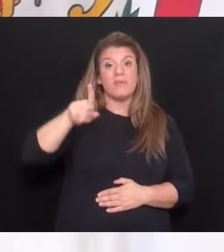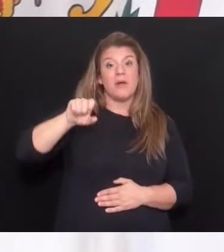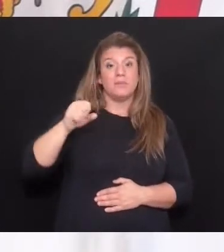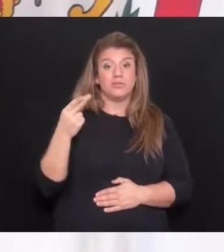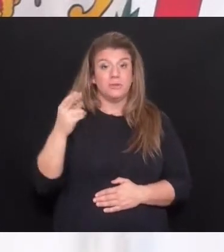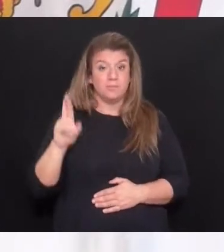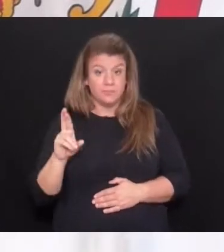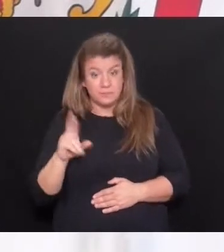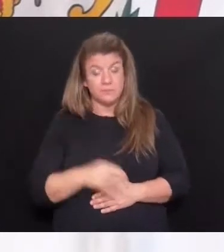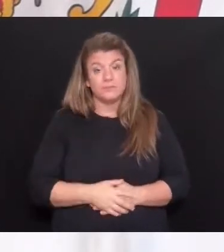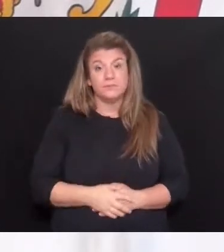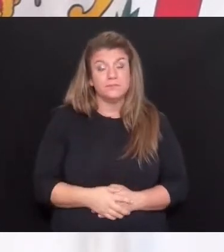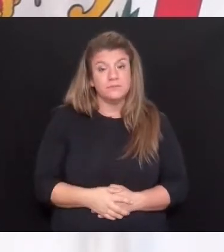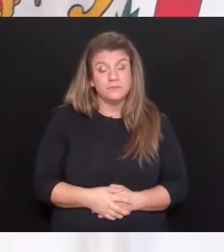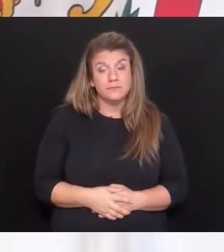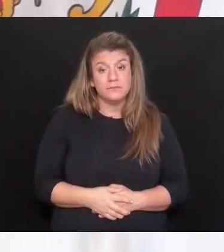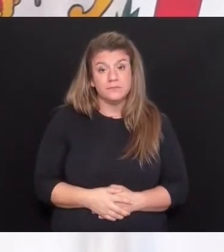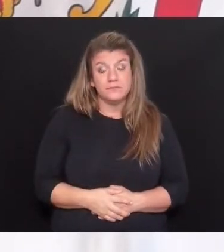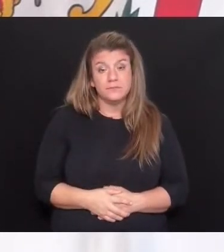County.